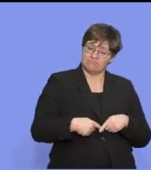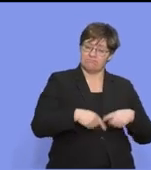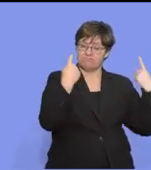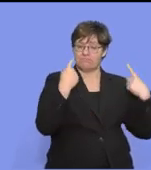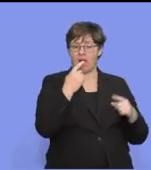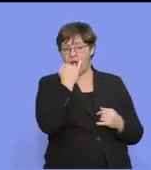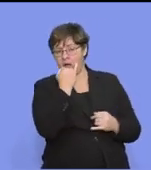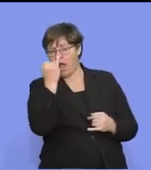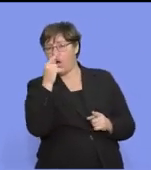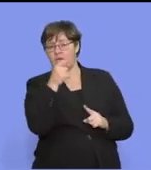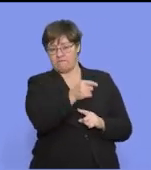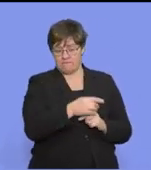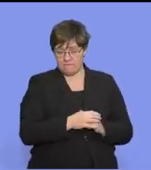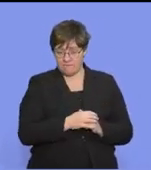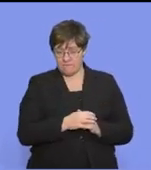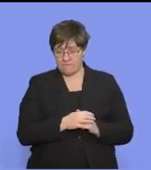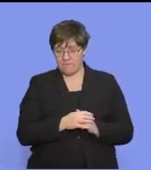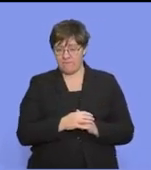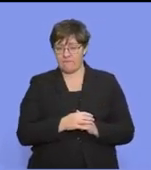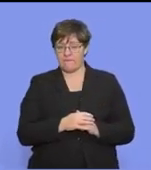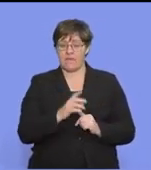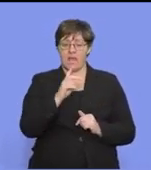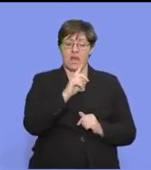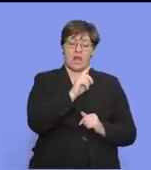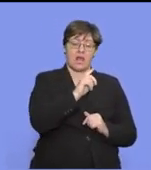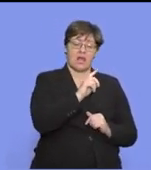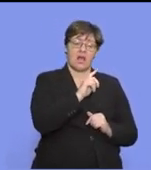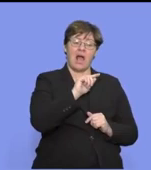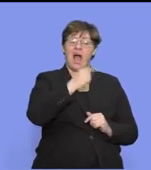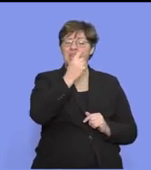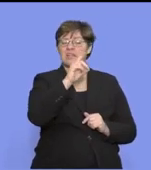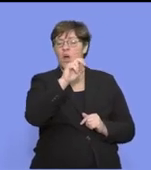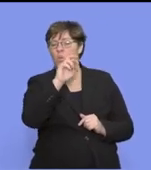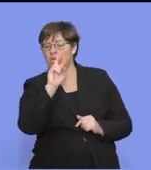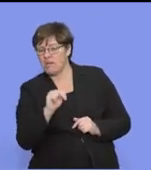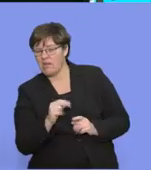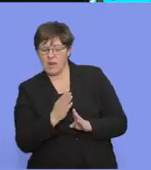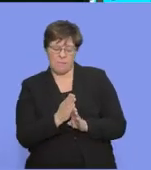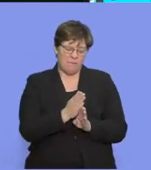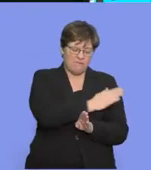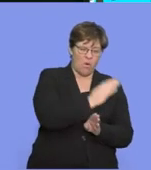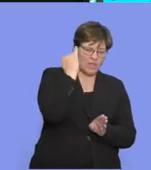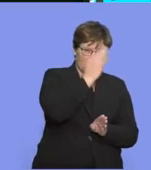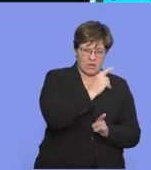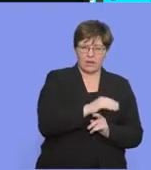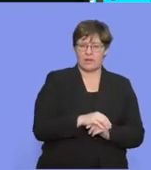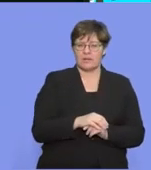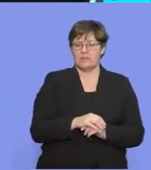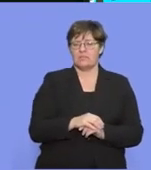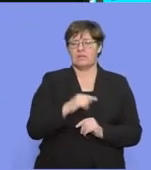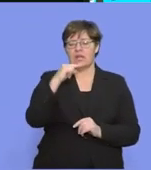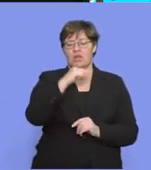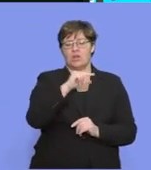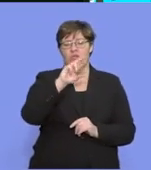the fossil record gave them a very different picture of evolution. So Darwin and other theories and